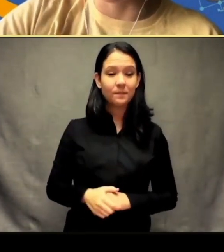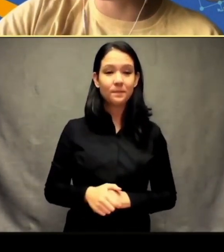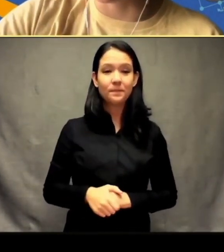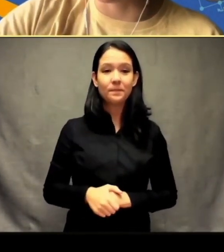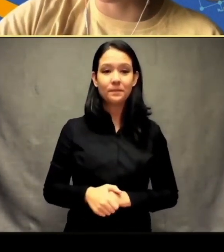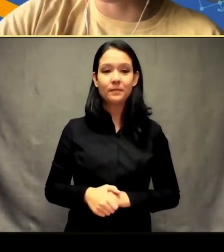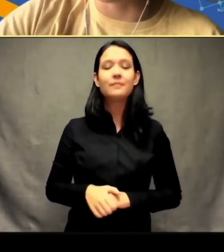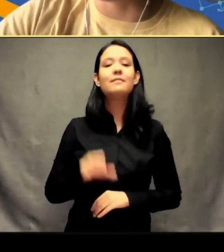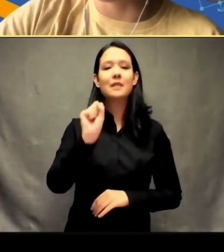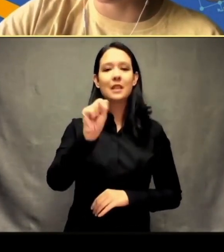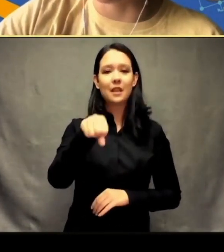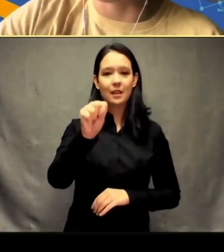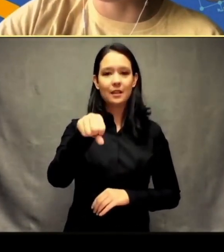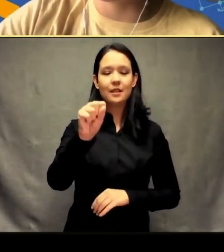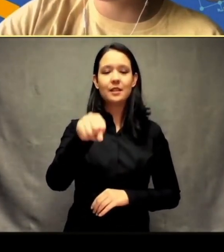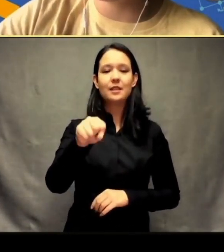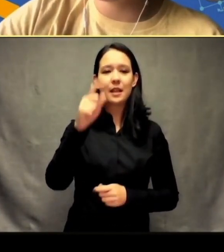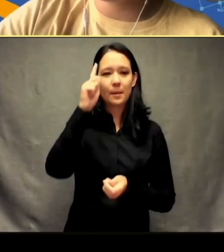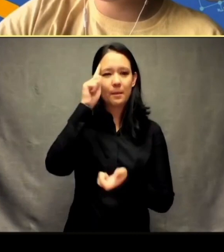Yeah, actually, I think it was